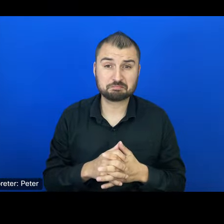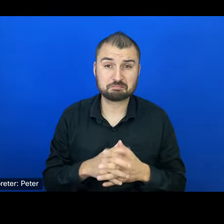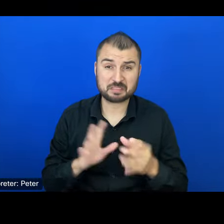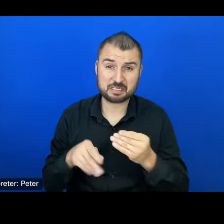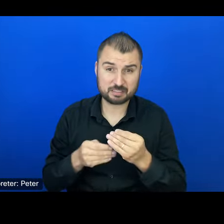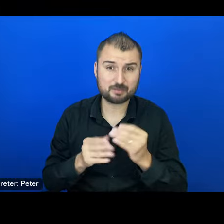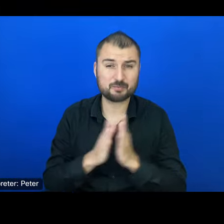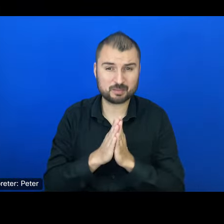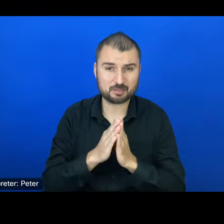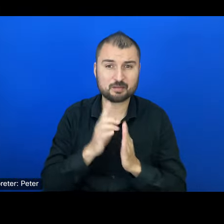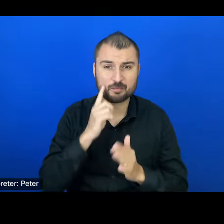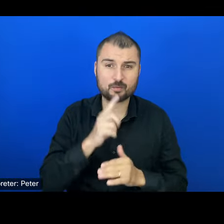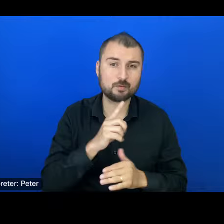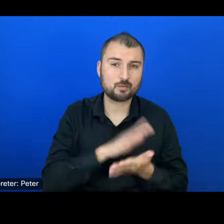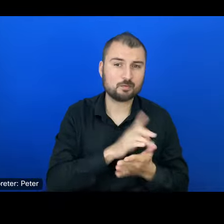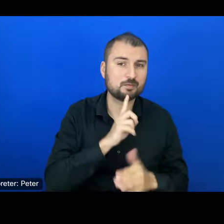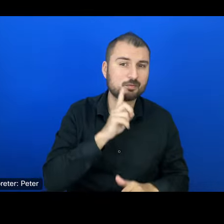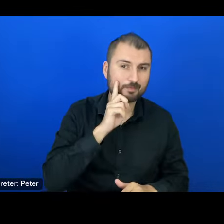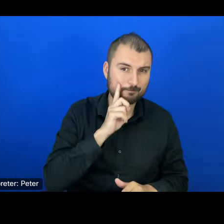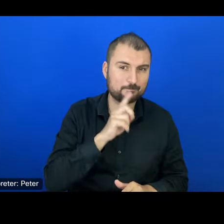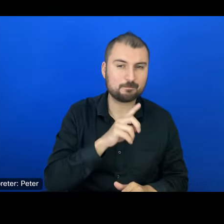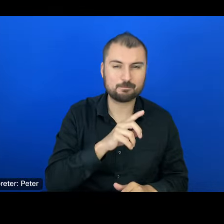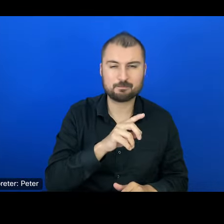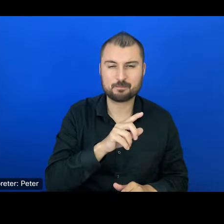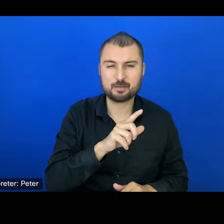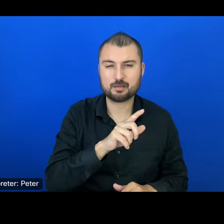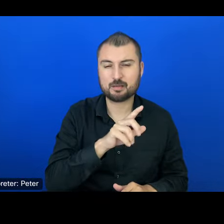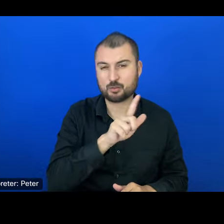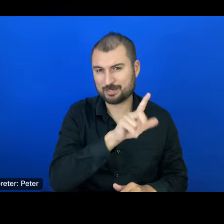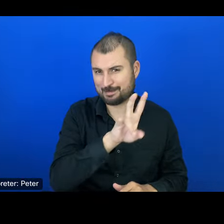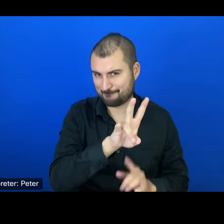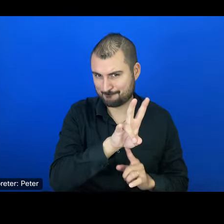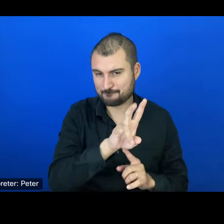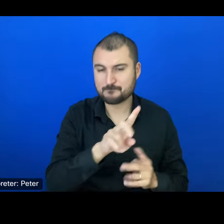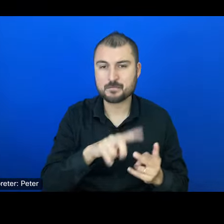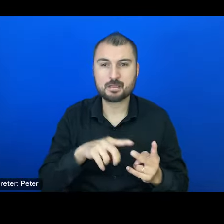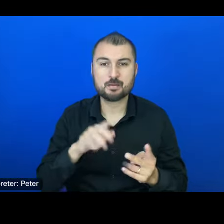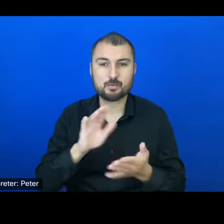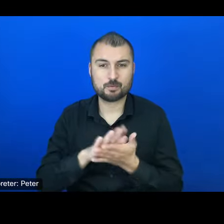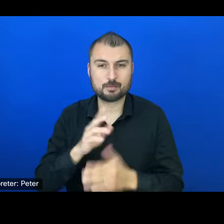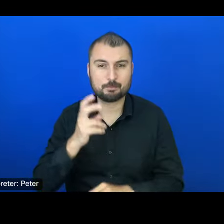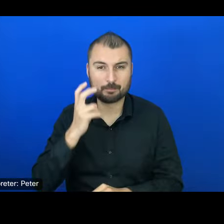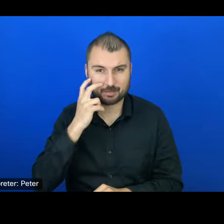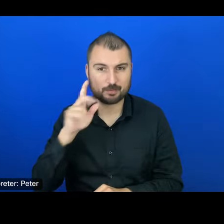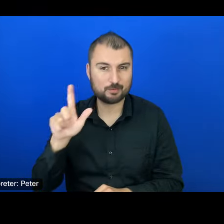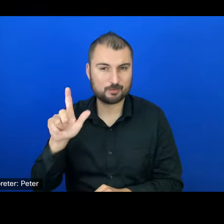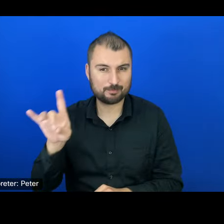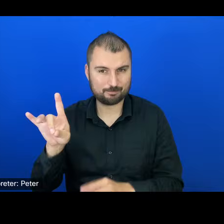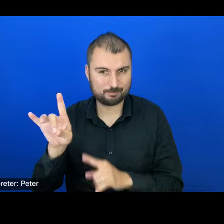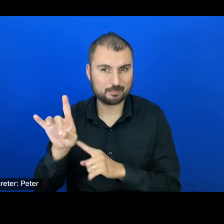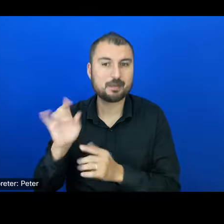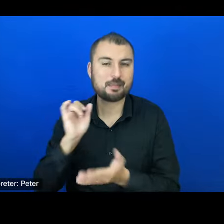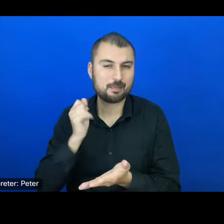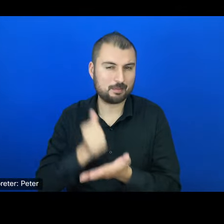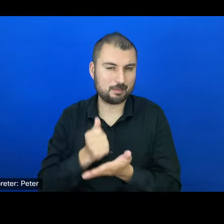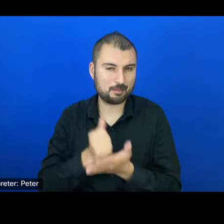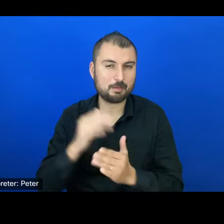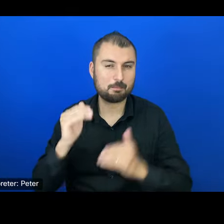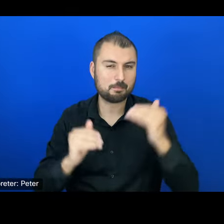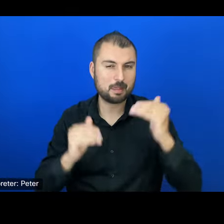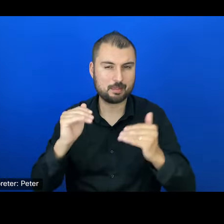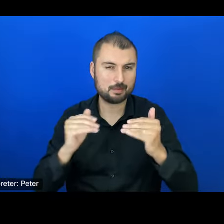Deaf in 27, and then for the School for the Blind in 28. That does help a little bit balance the budget. So